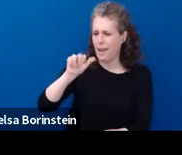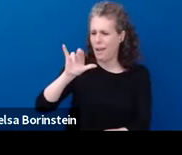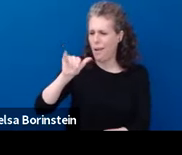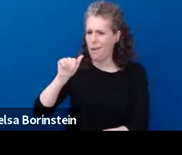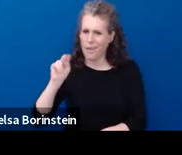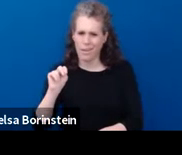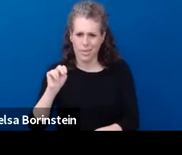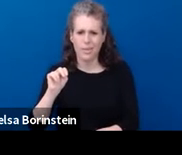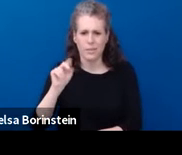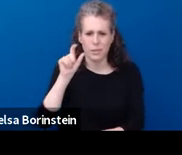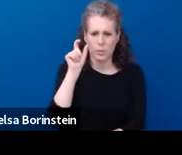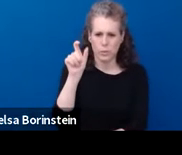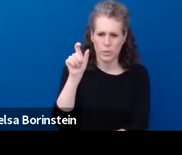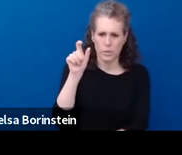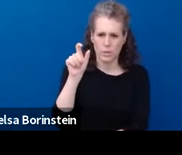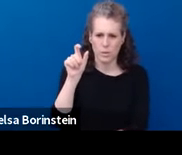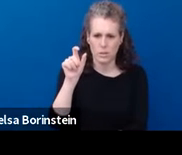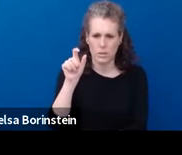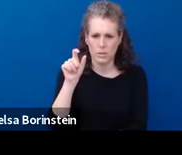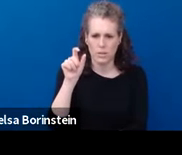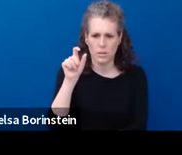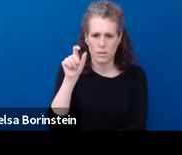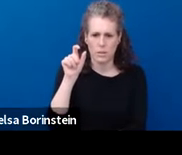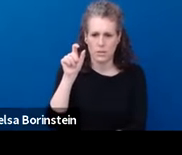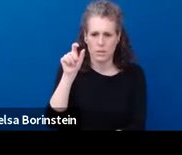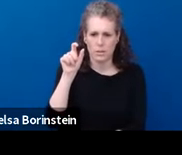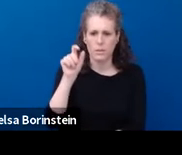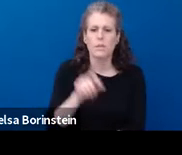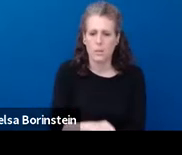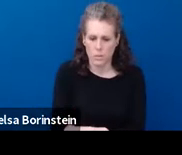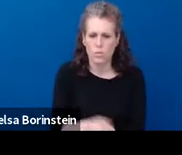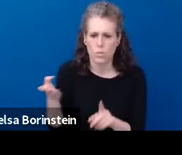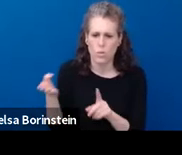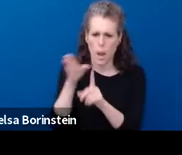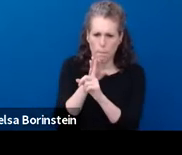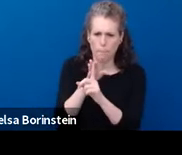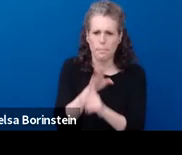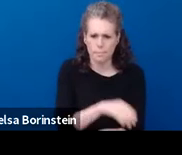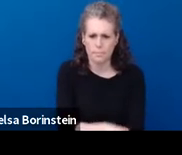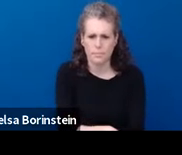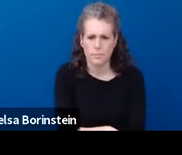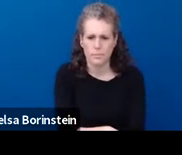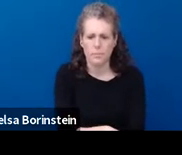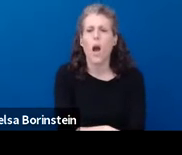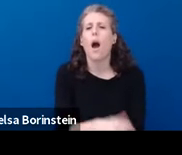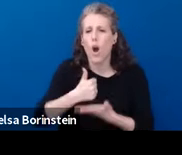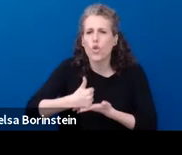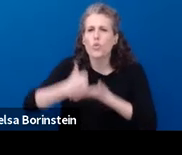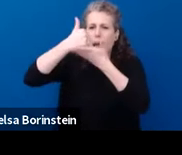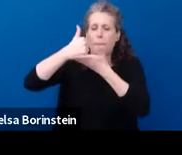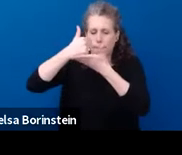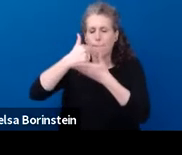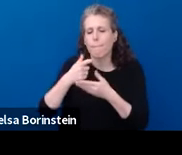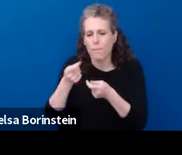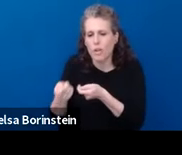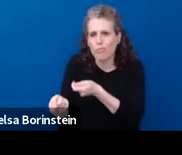do you have the word? I don't have the English word for it either, sorry. Yeah, but in that case, that was